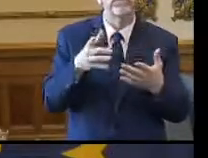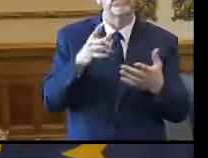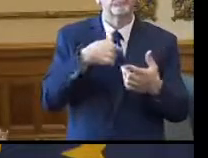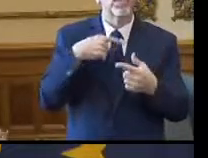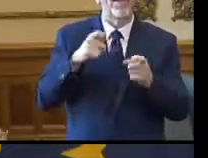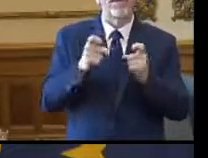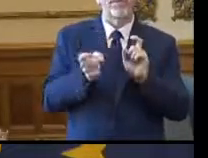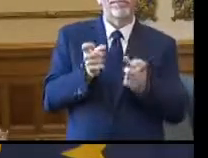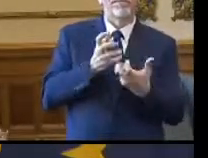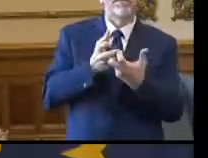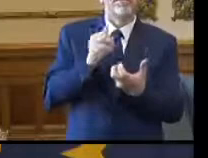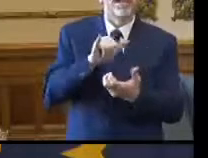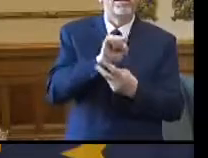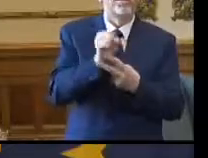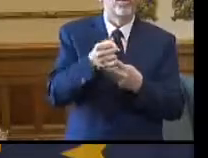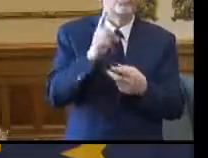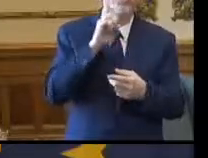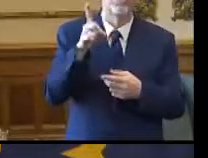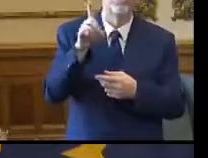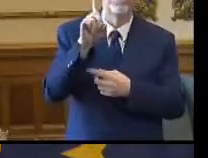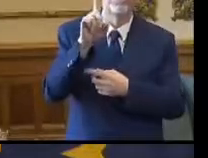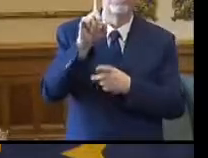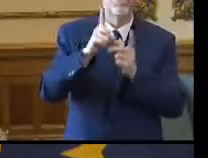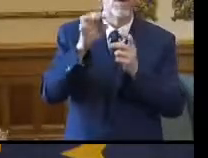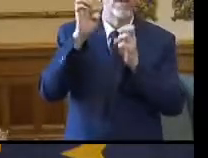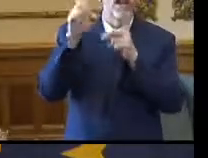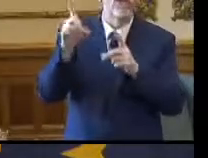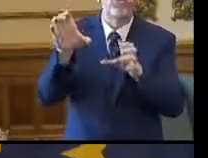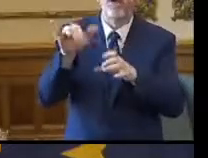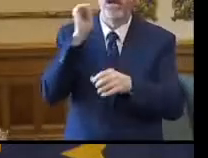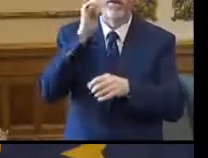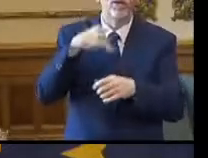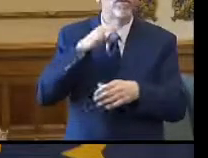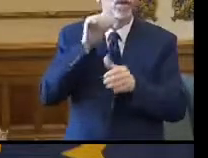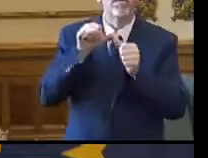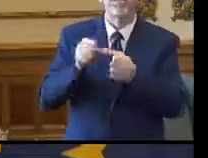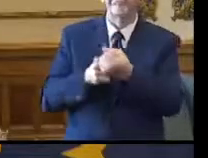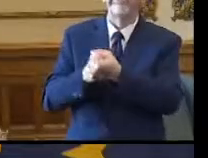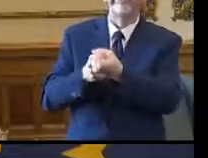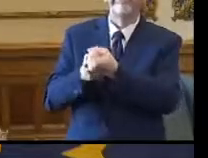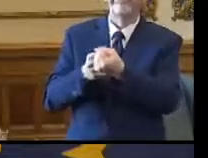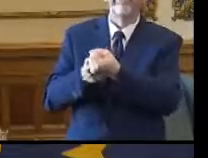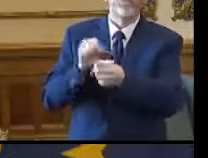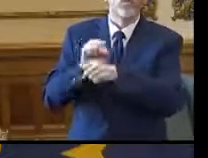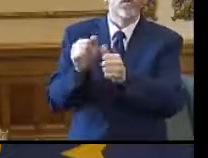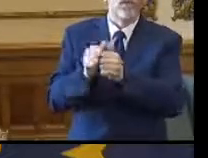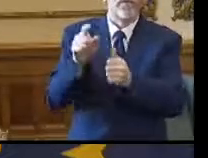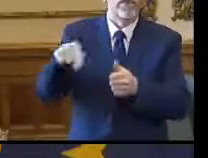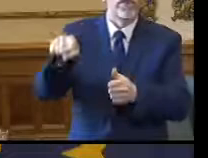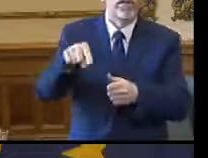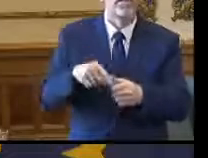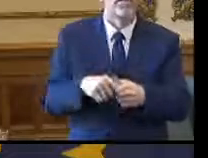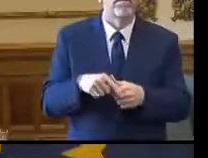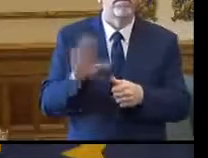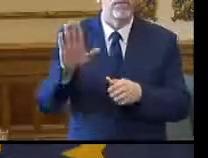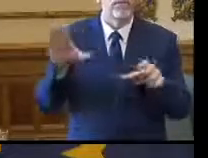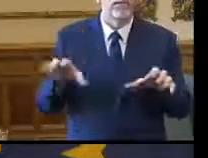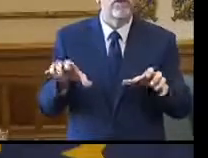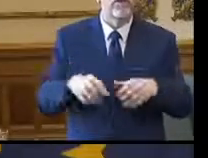circumstances. They're doing that every single day, the Department of Education, and we'll continue to support and work with them, those